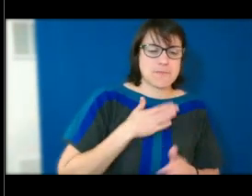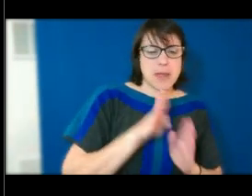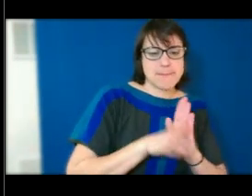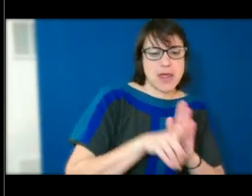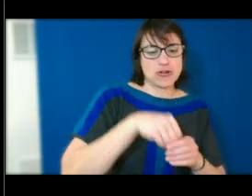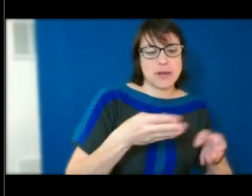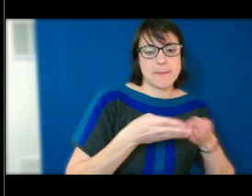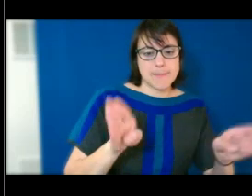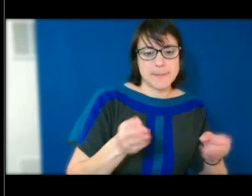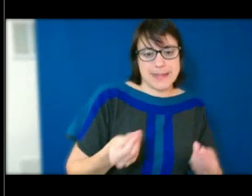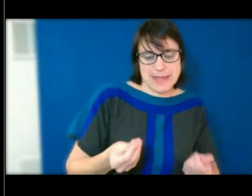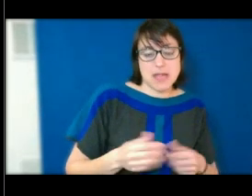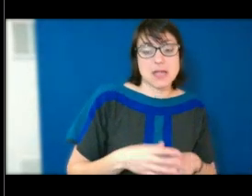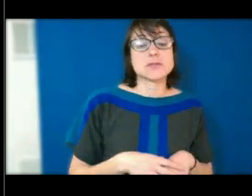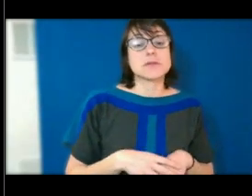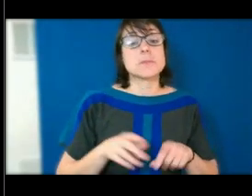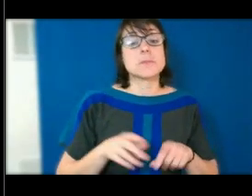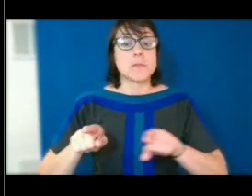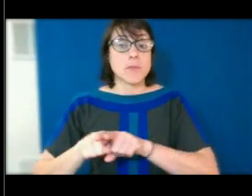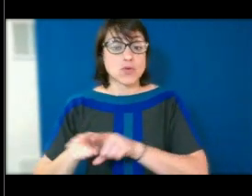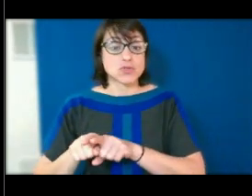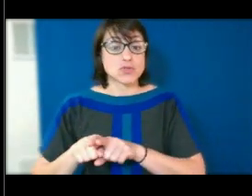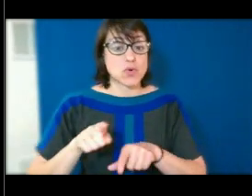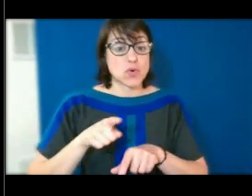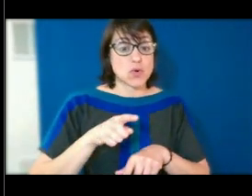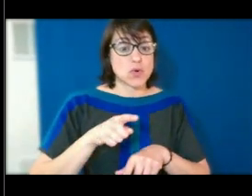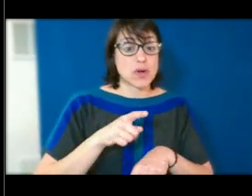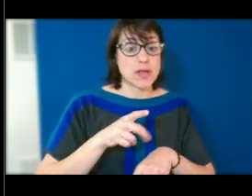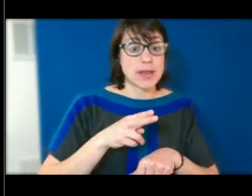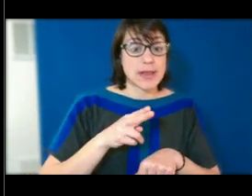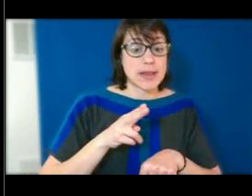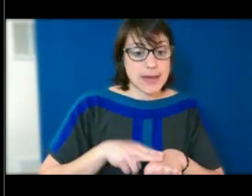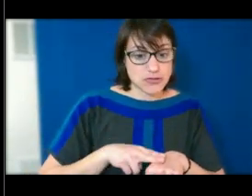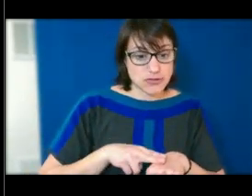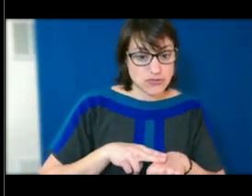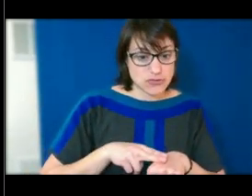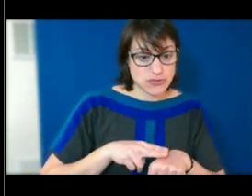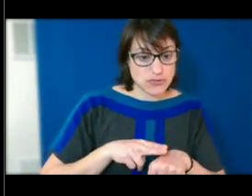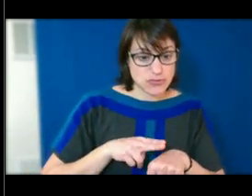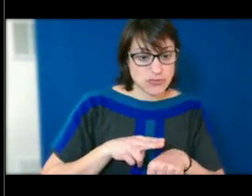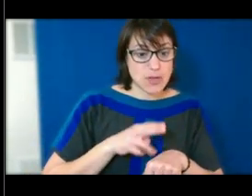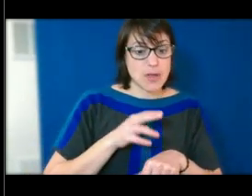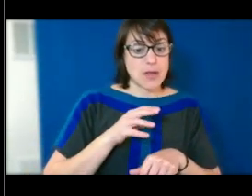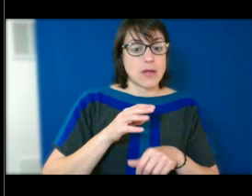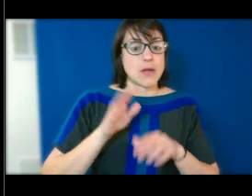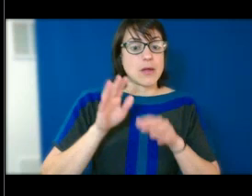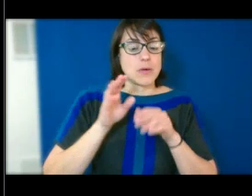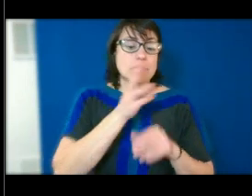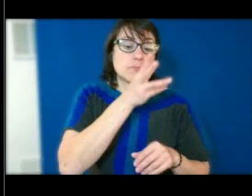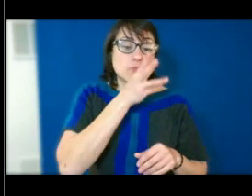Sanctuary Foundation is also a public-private partnership with NOAA, and some of you are here today.